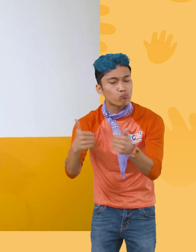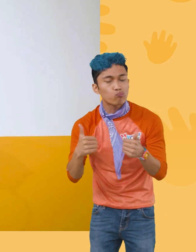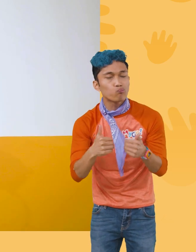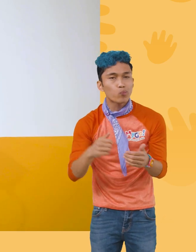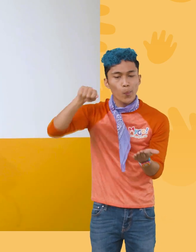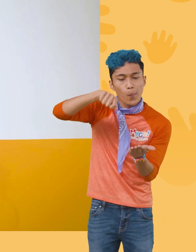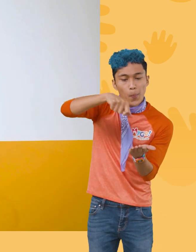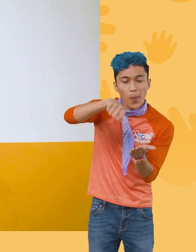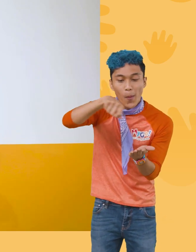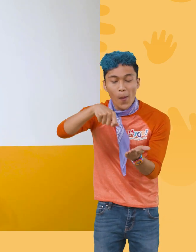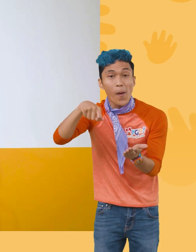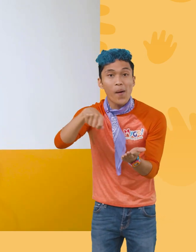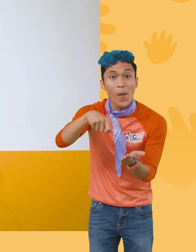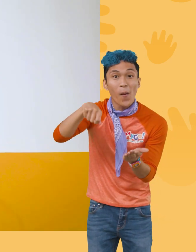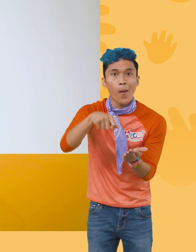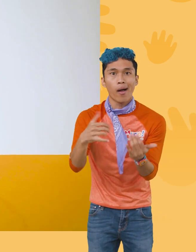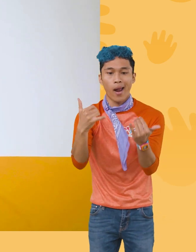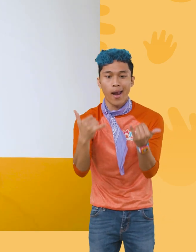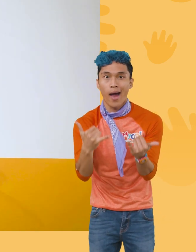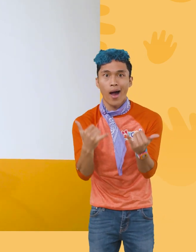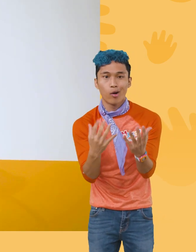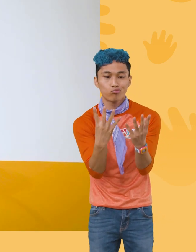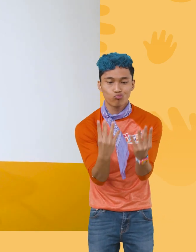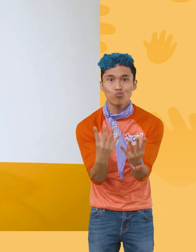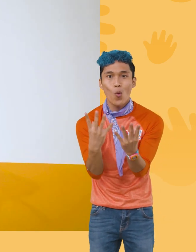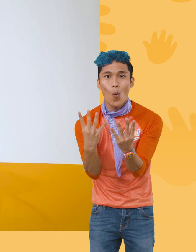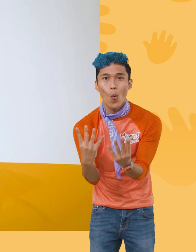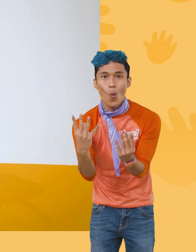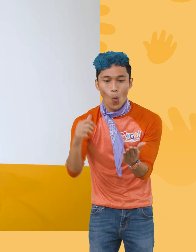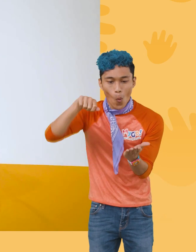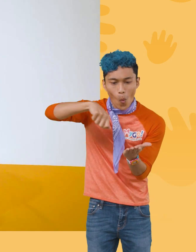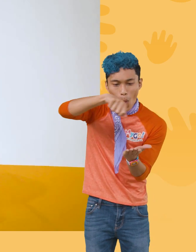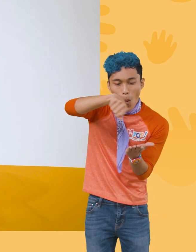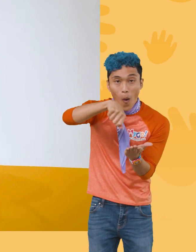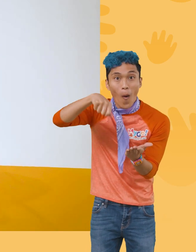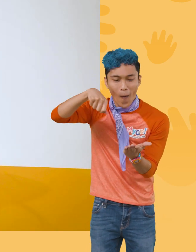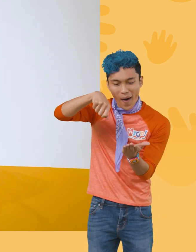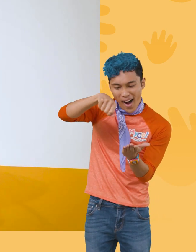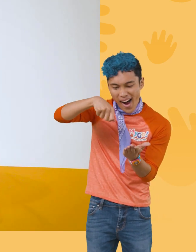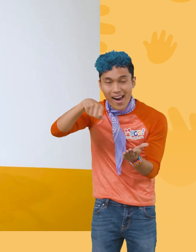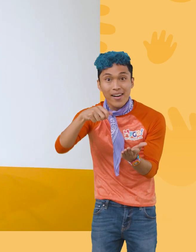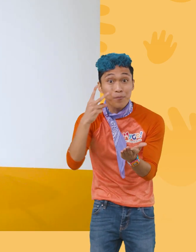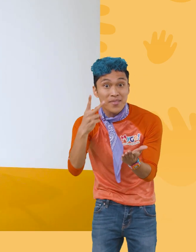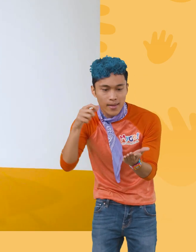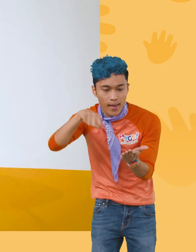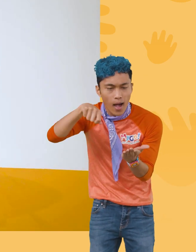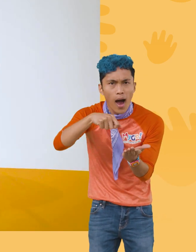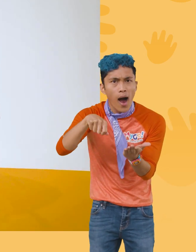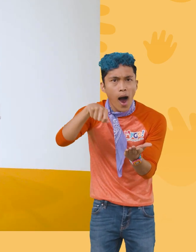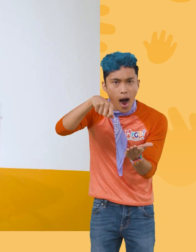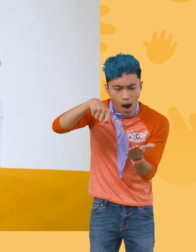Perfect. Yep, now that we're getting it nice and loose. Oh, yeah, I think I might see